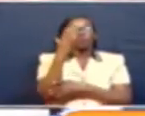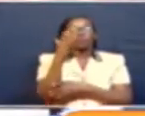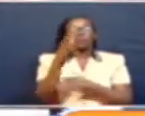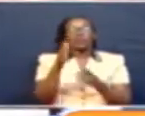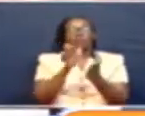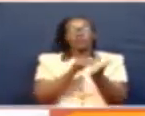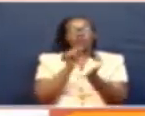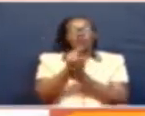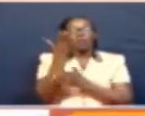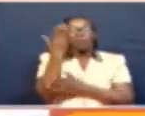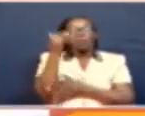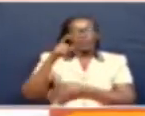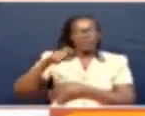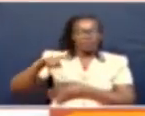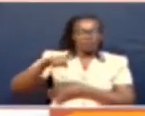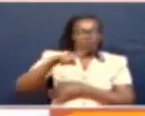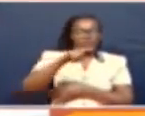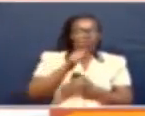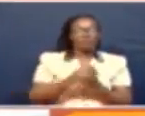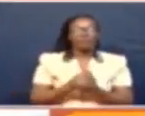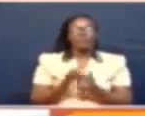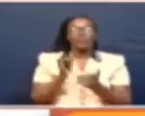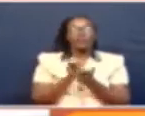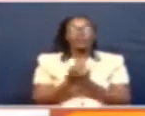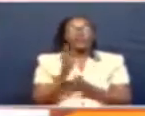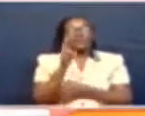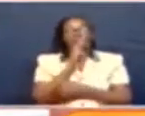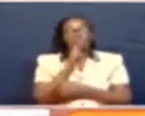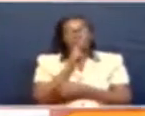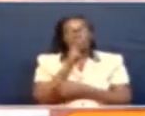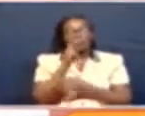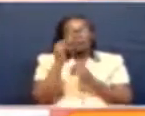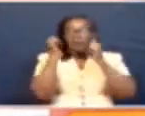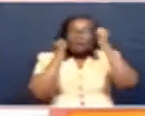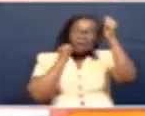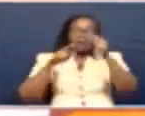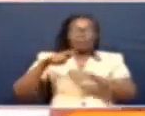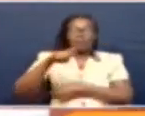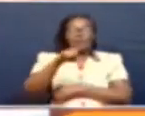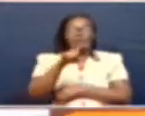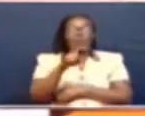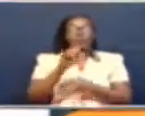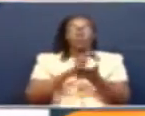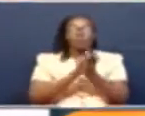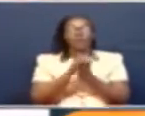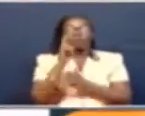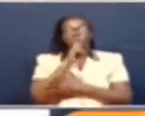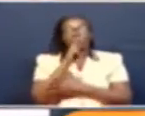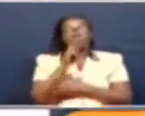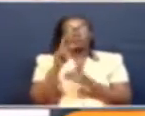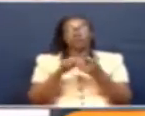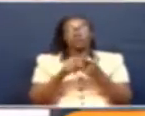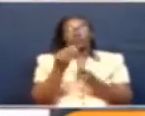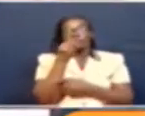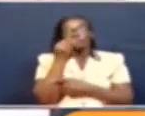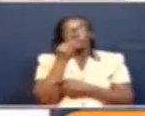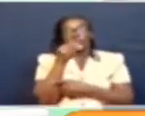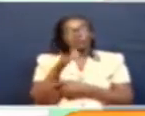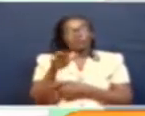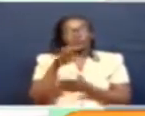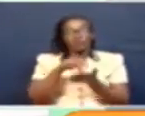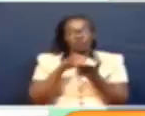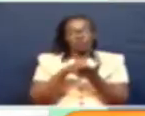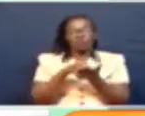the fall armyworm. The deadly crop-eating caterpillar is now one of the major threats to the country's food security. The situation